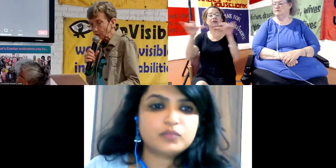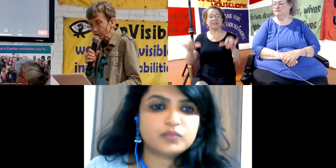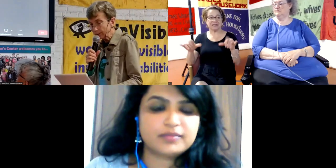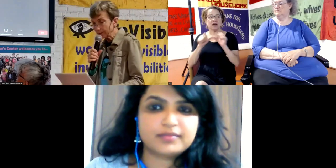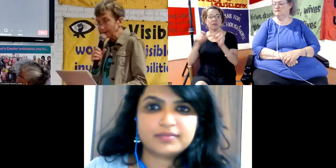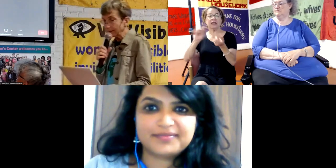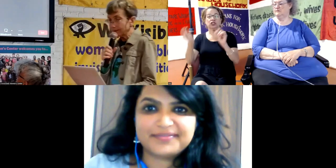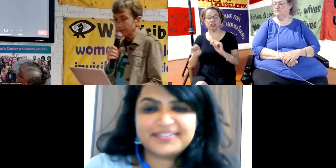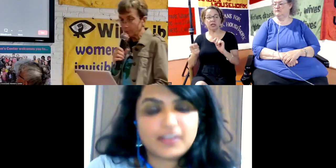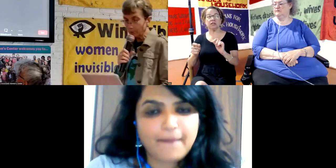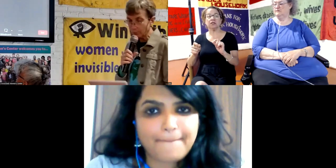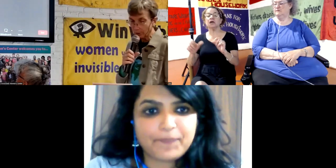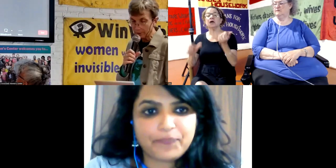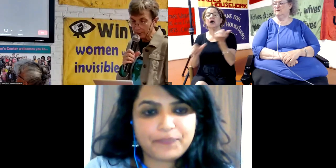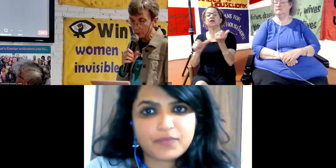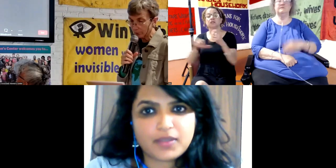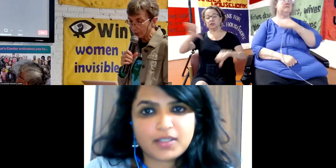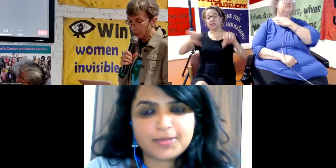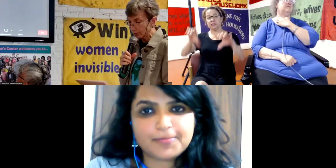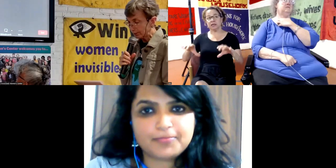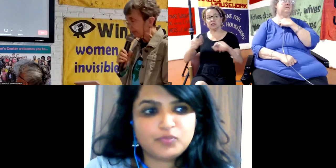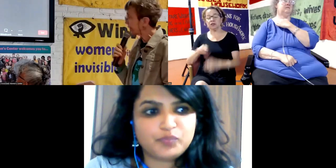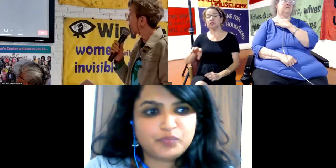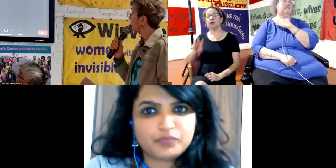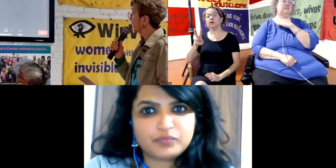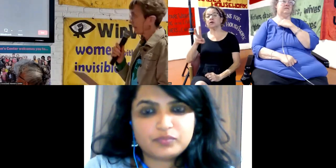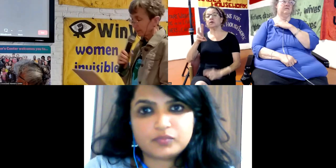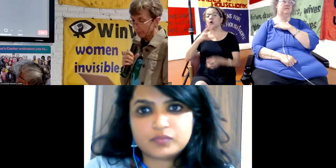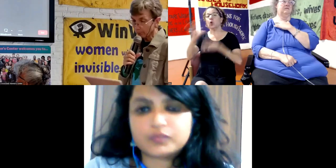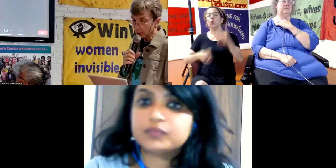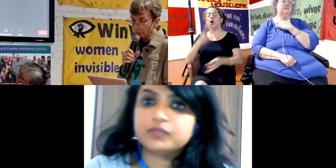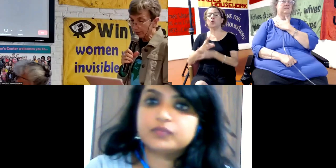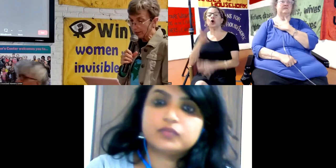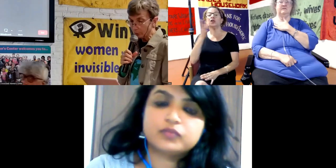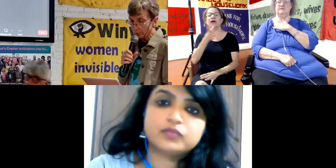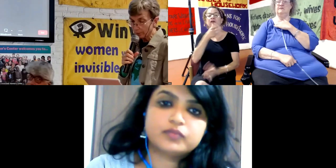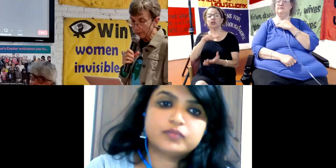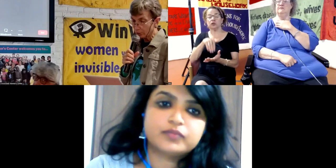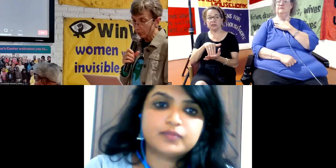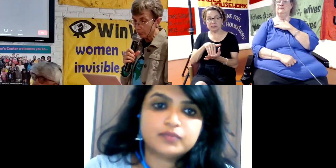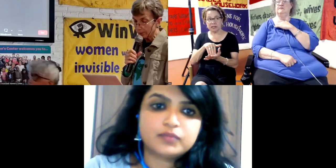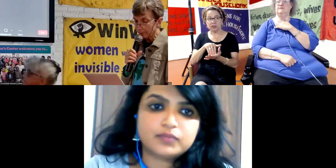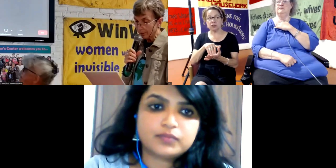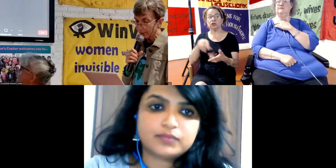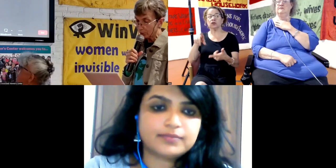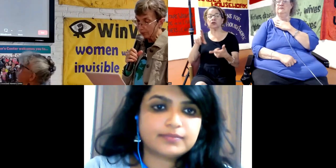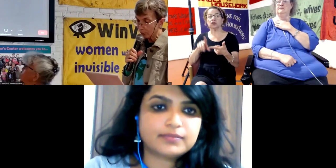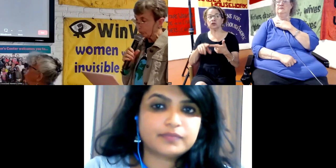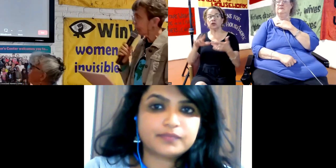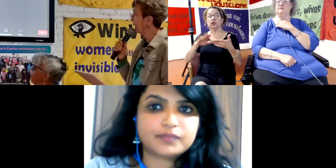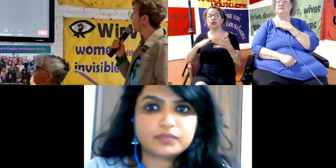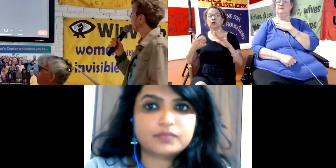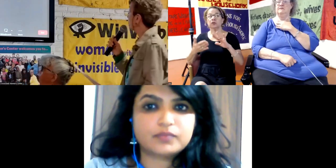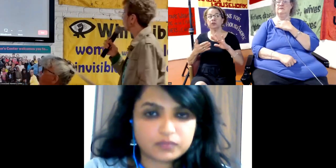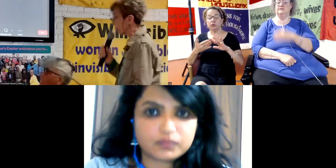an associate scientist with World Agroforestry Center, deployed with the Andhra Pradesh Community Managed